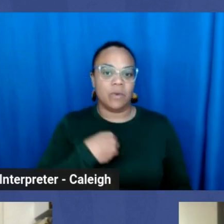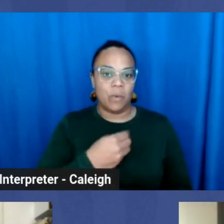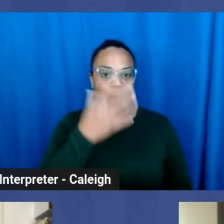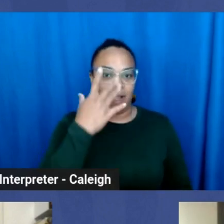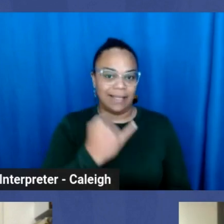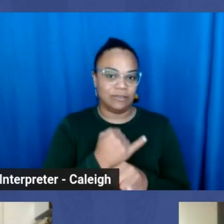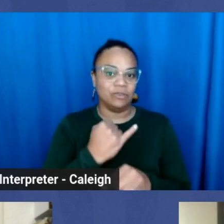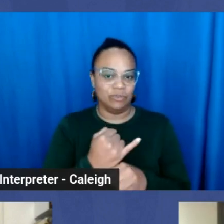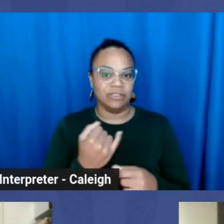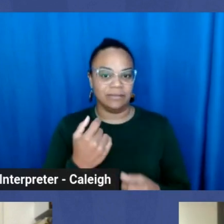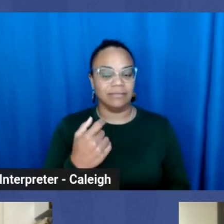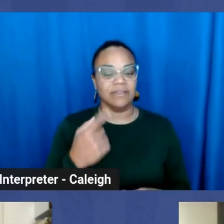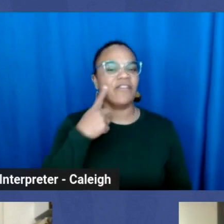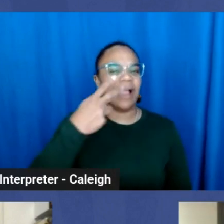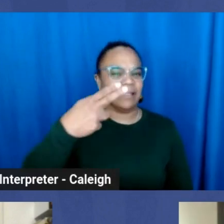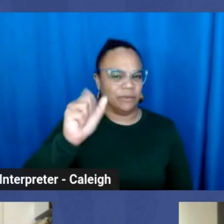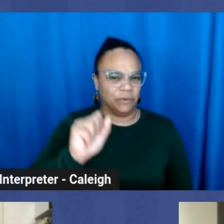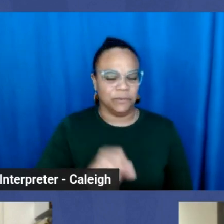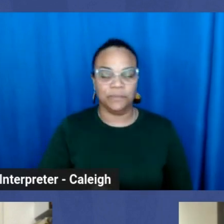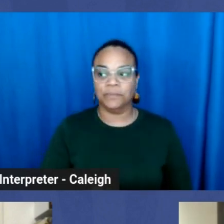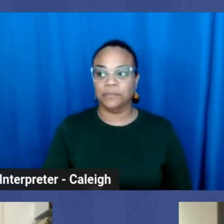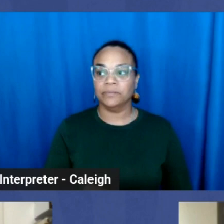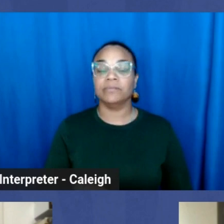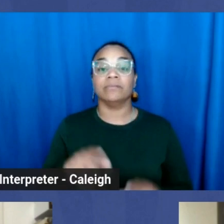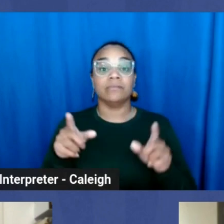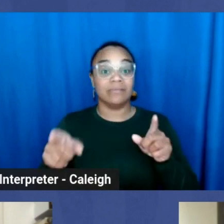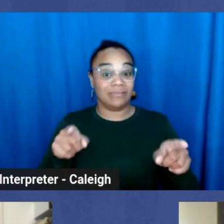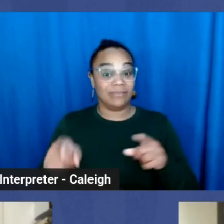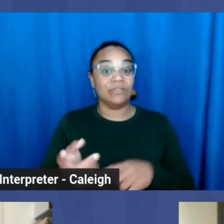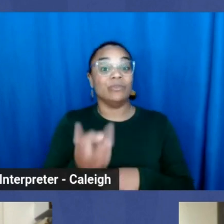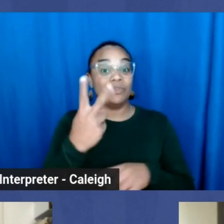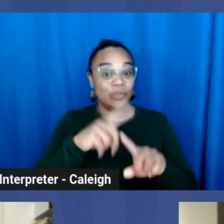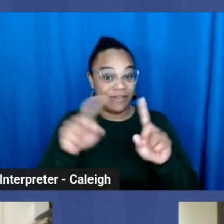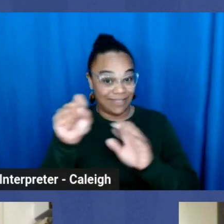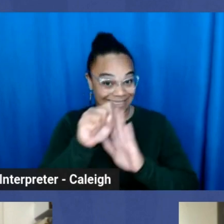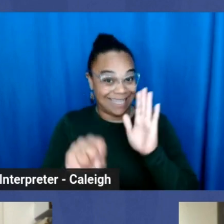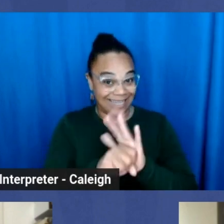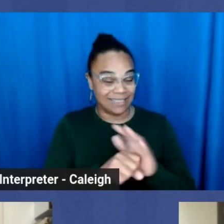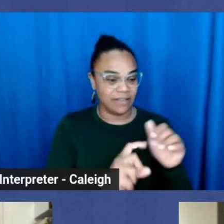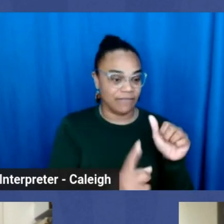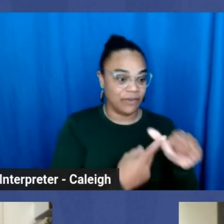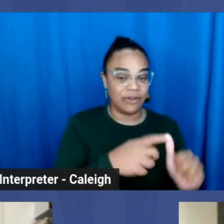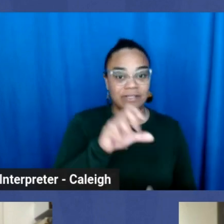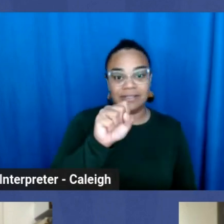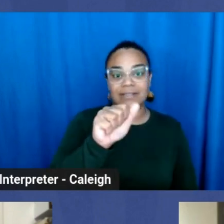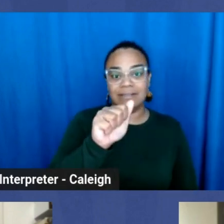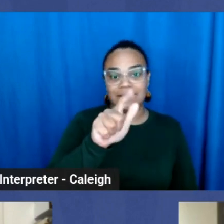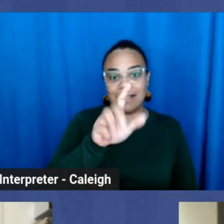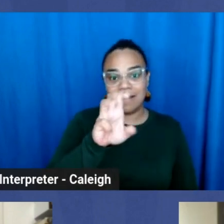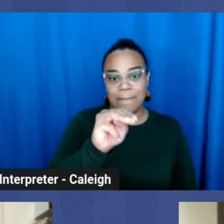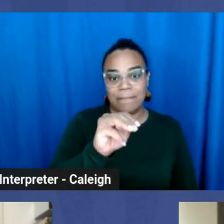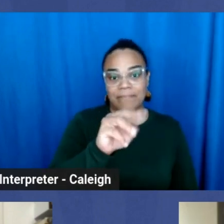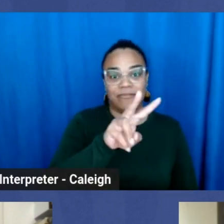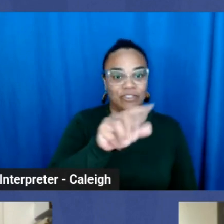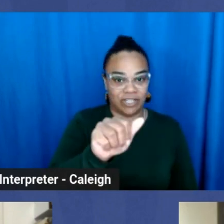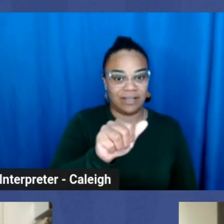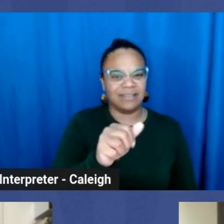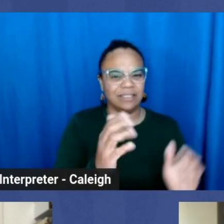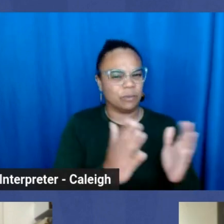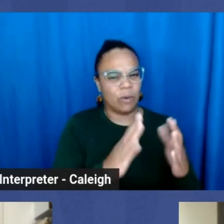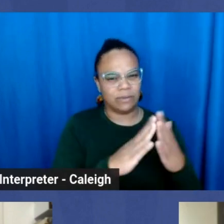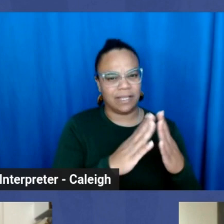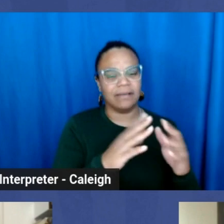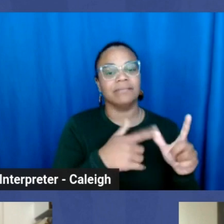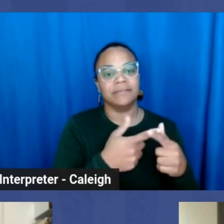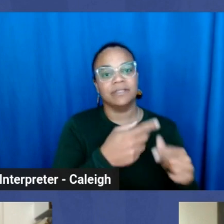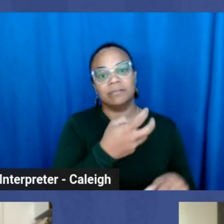school career. In 2 different states, might I add. So I was originally in Salem, Virginia, a very small town, and then I relocated